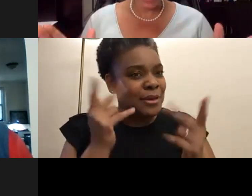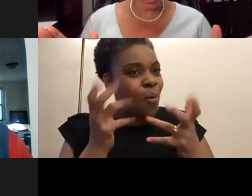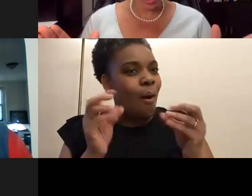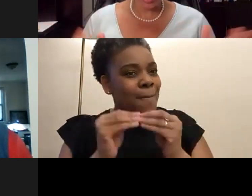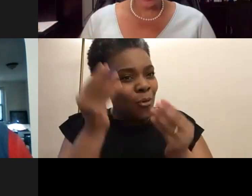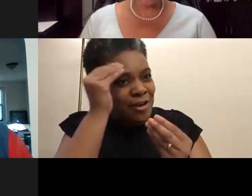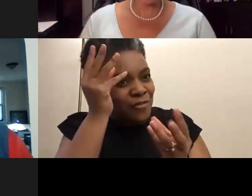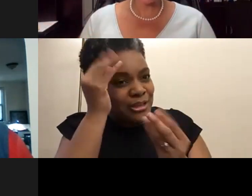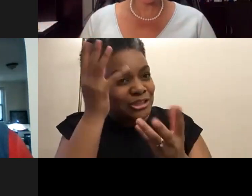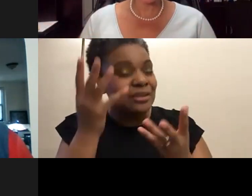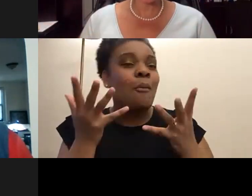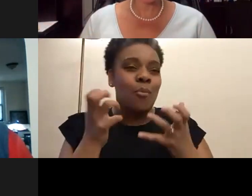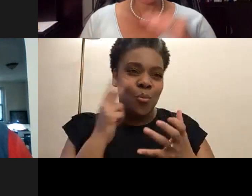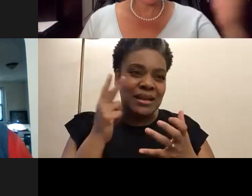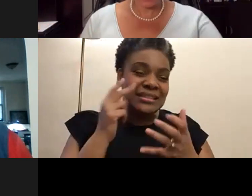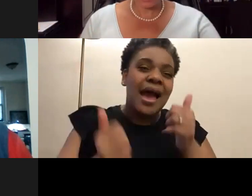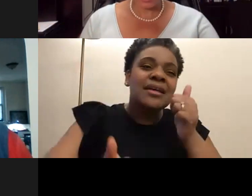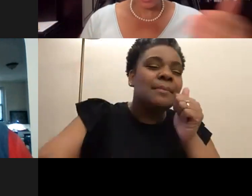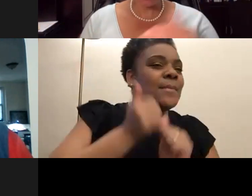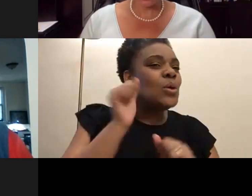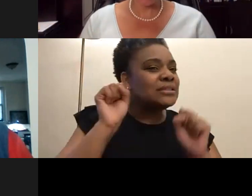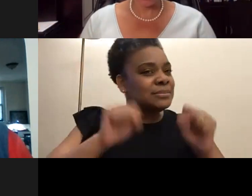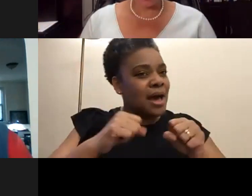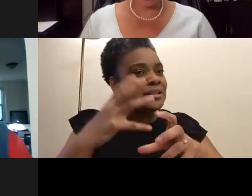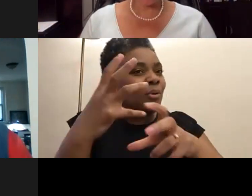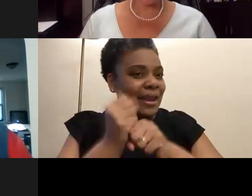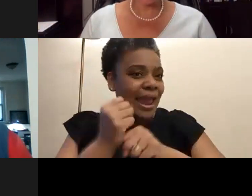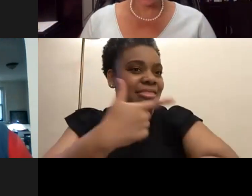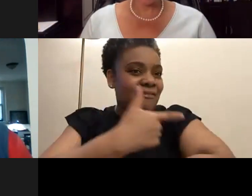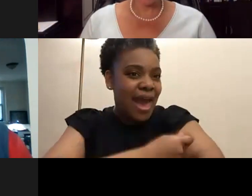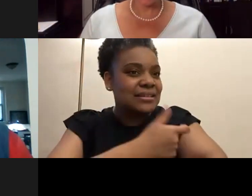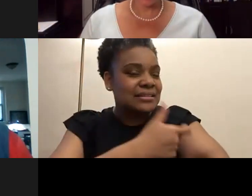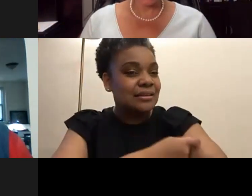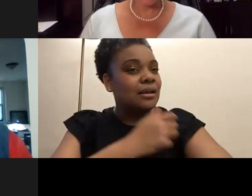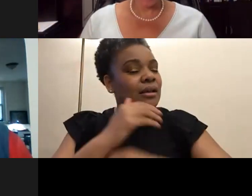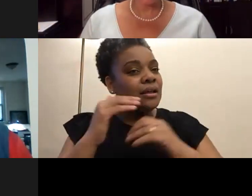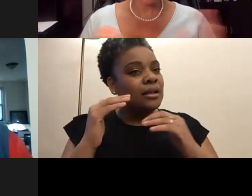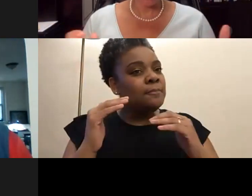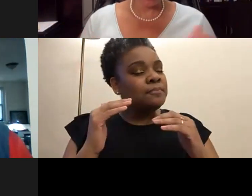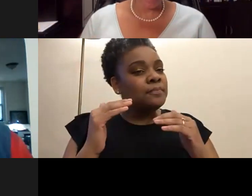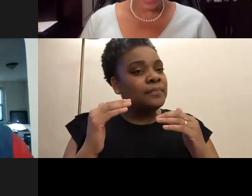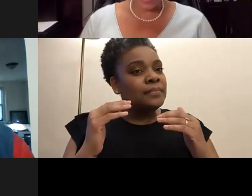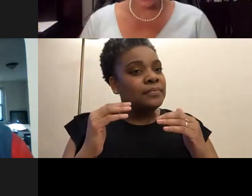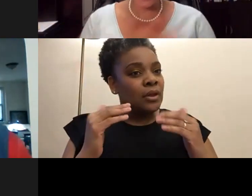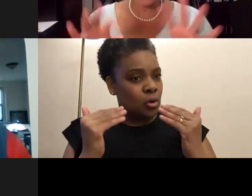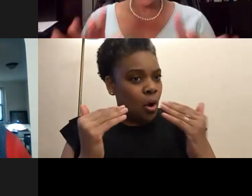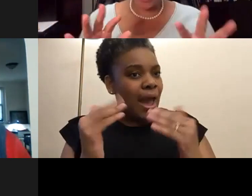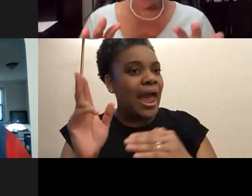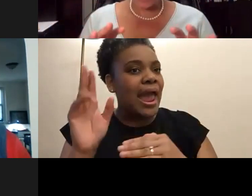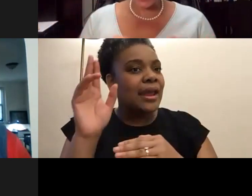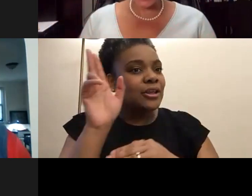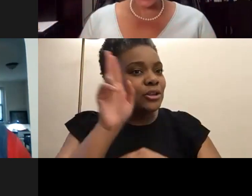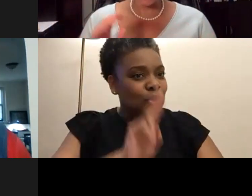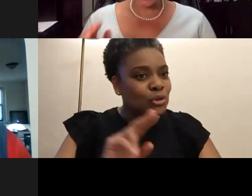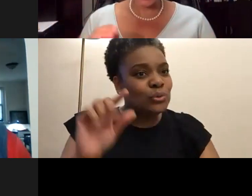want to make sure you get the information you need to take that step. So hopefully we can follow up with that. But I would just Google, like, Yeah.